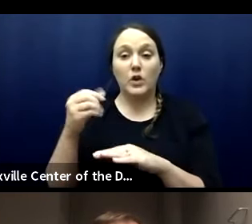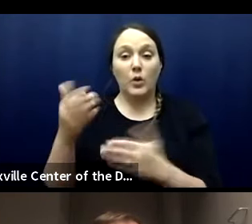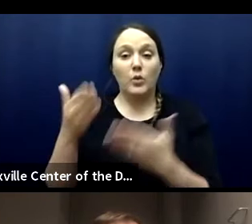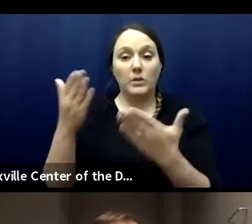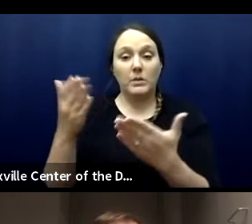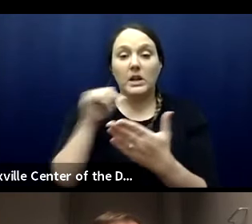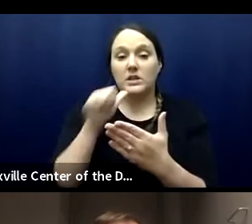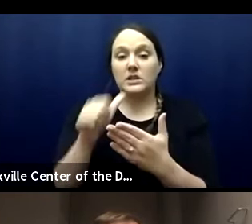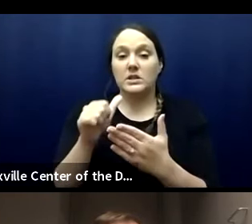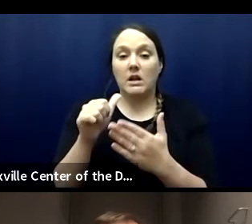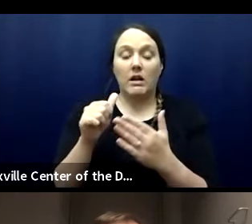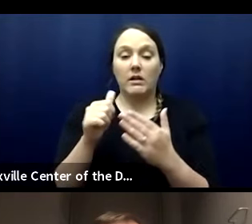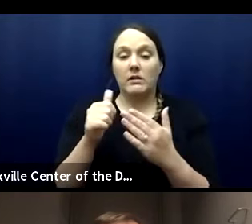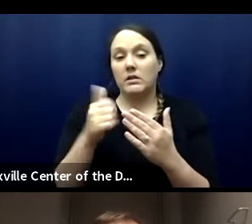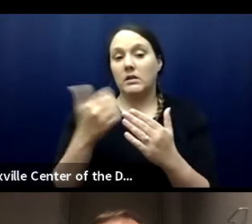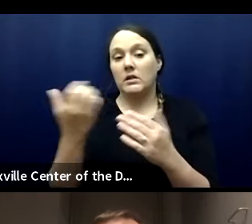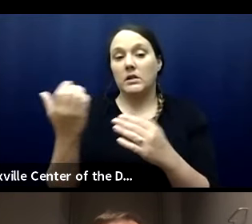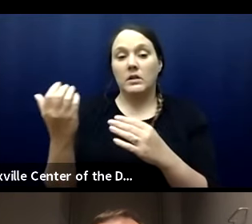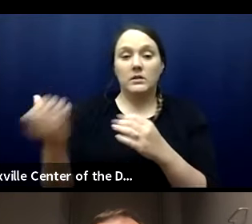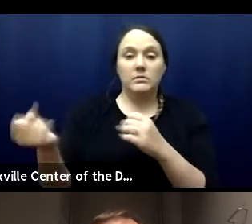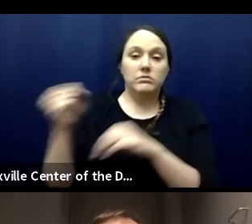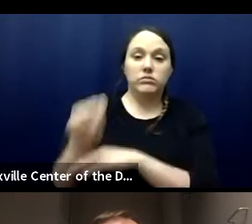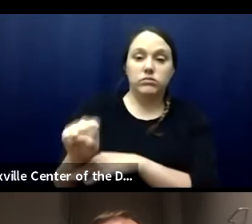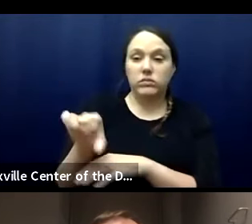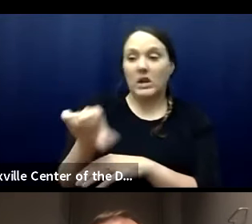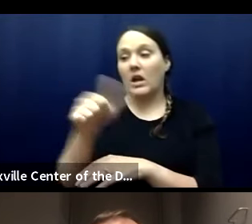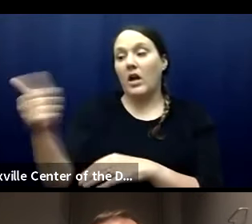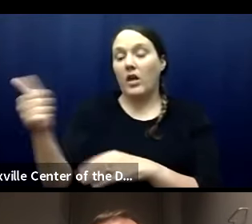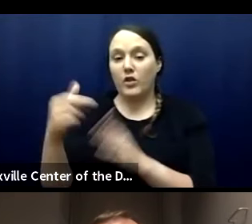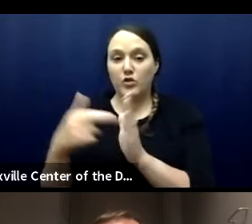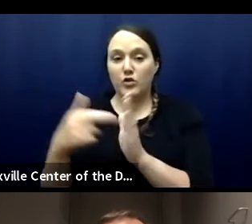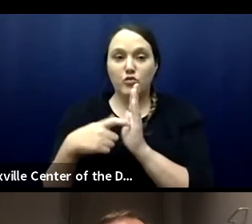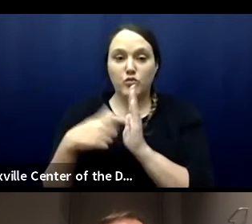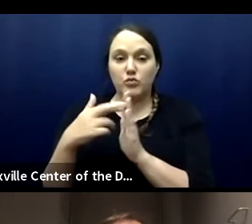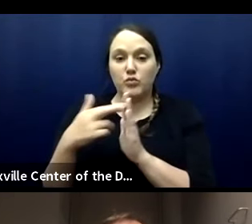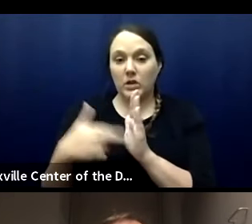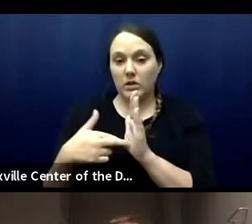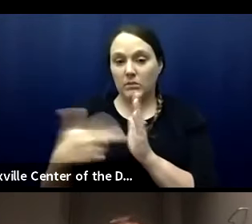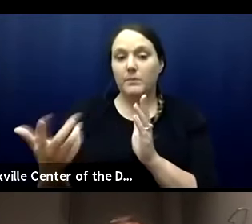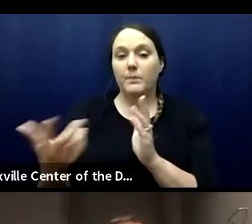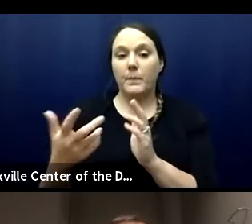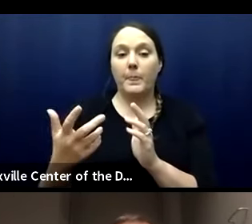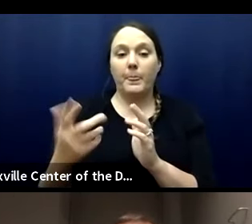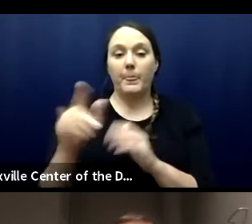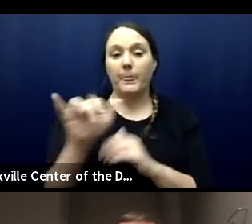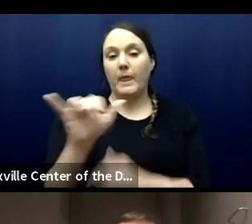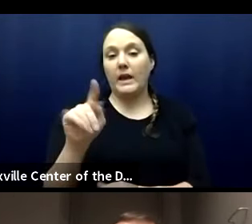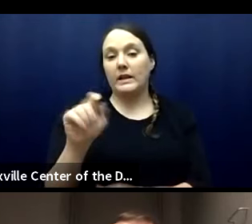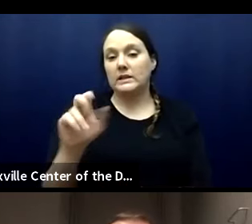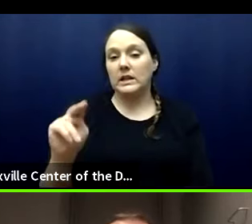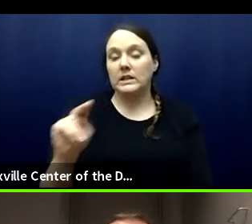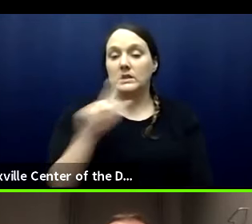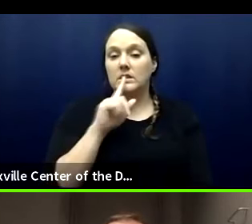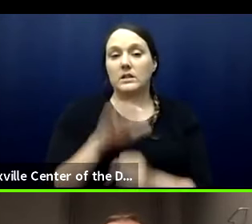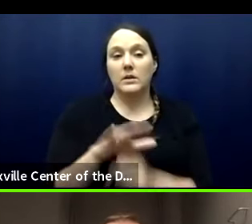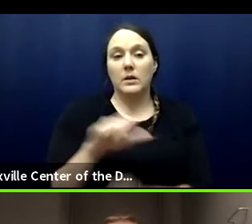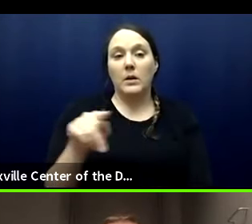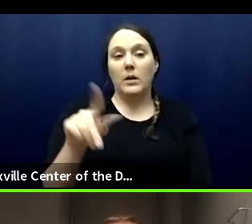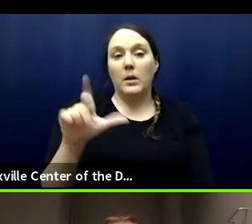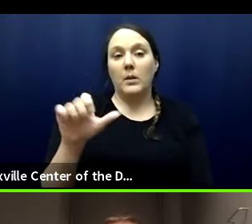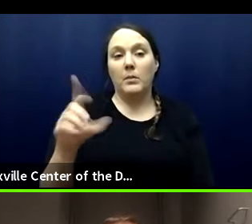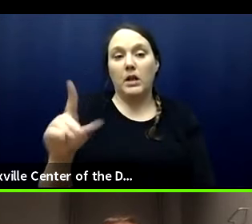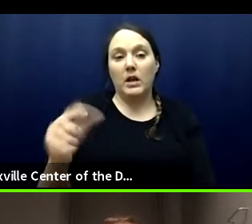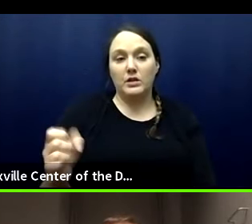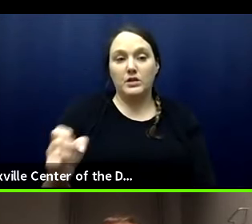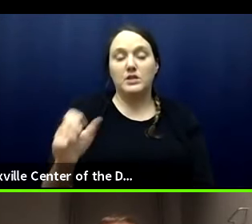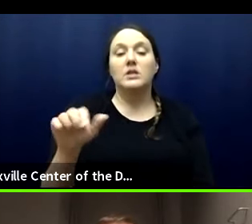not superseding any existing regulations or any other, like Tennessee Pledge. My understanding it is